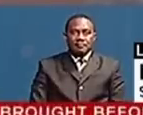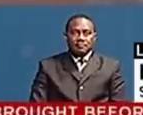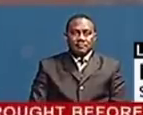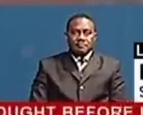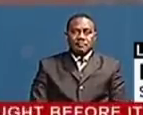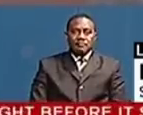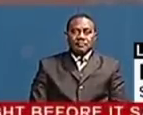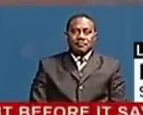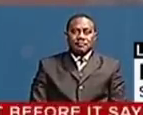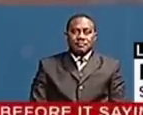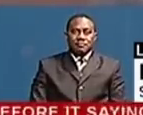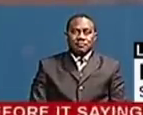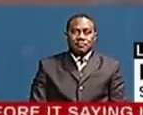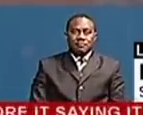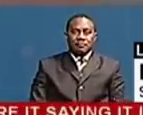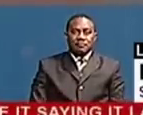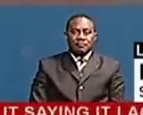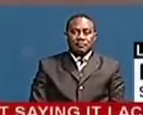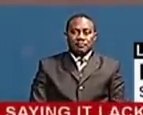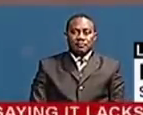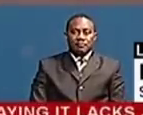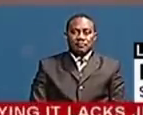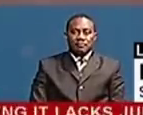delivery. Thank you. Now,